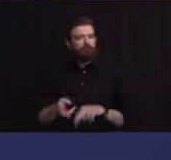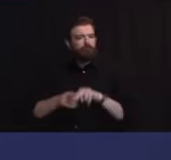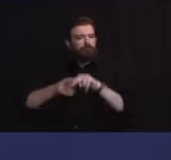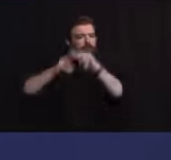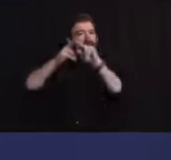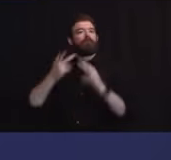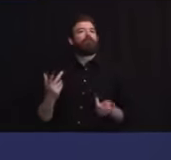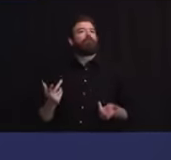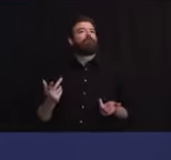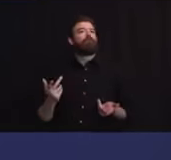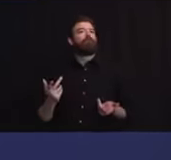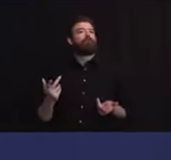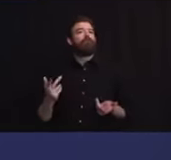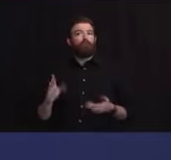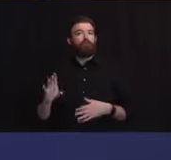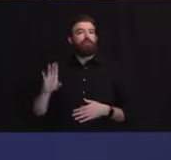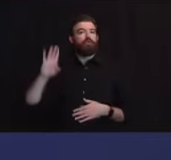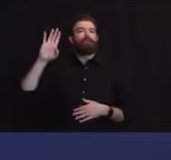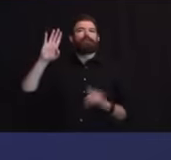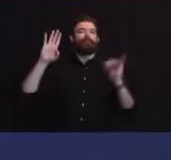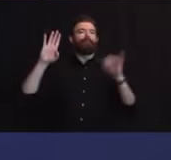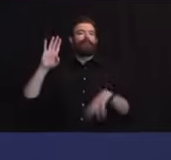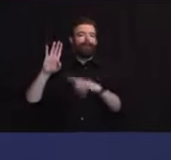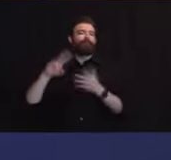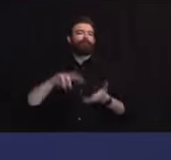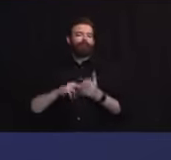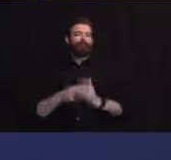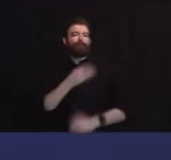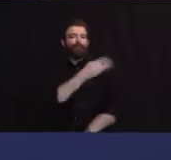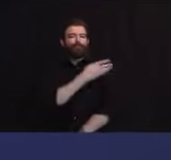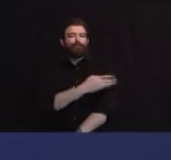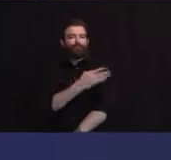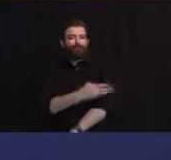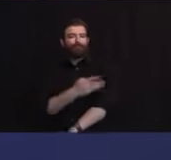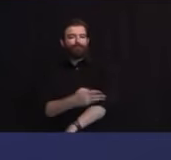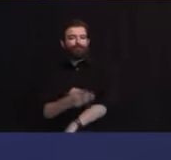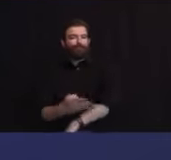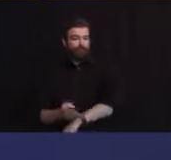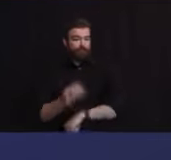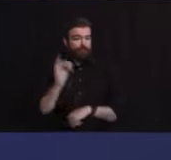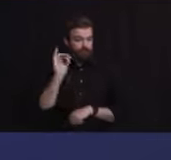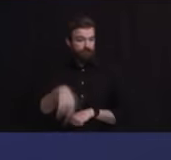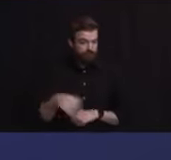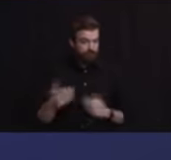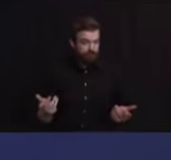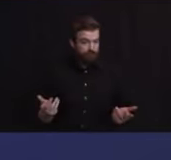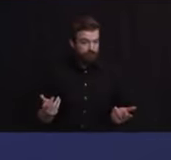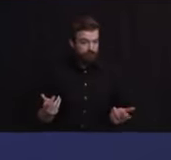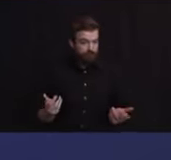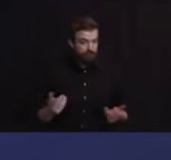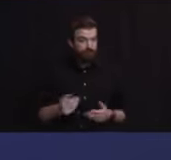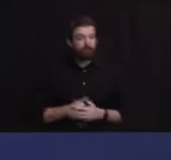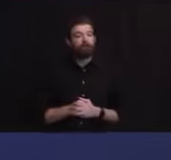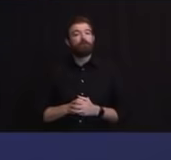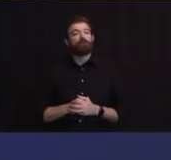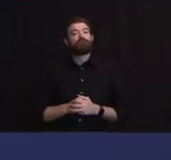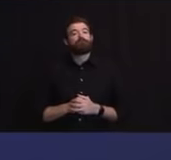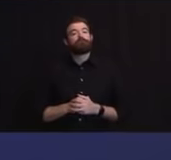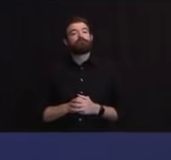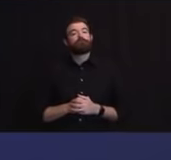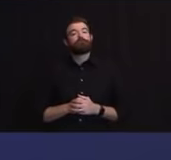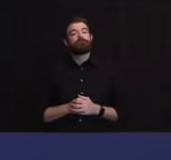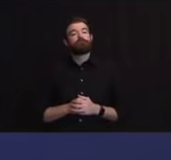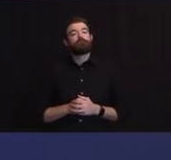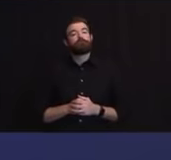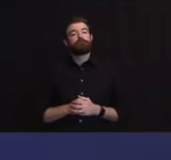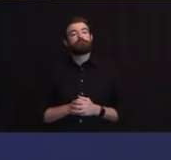that how? And CLI, COVID-like illness in our emergency room, Yeah. which is really the leading indicator.